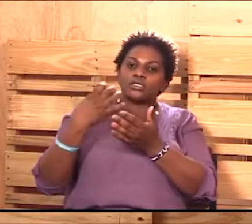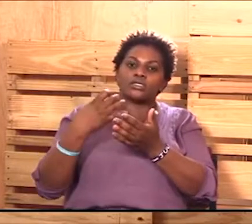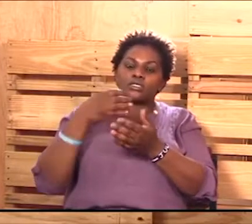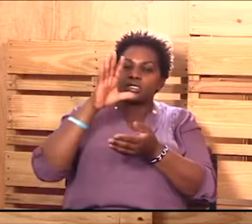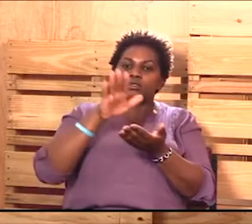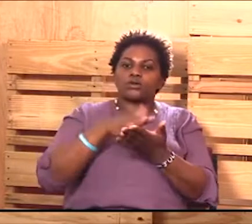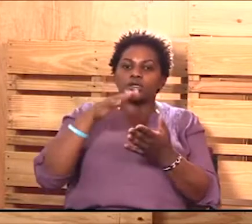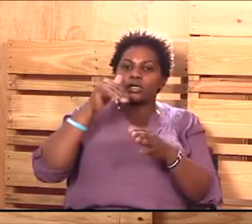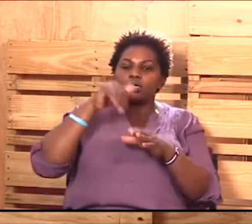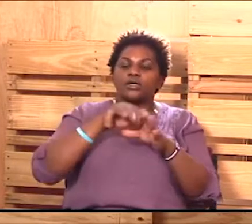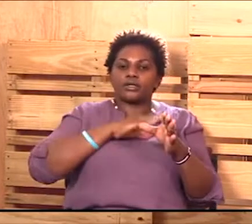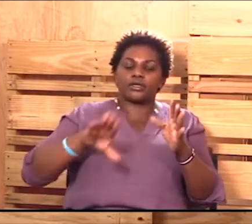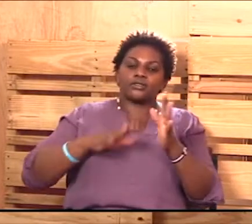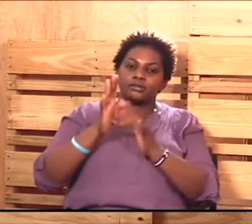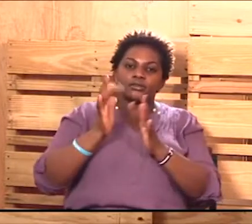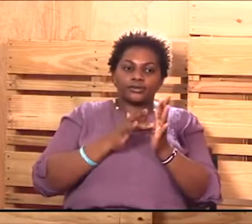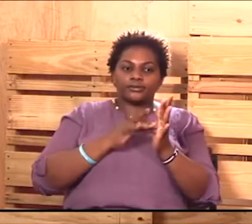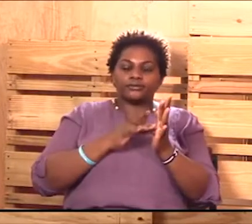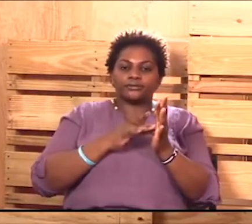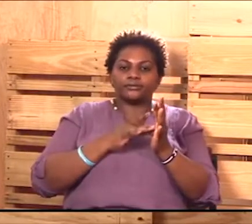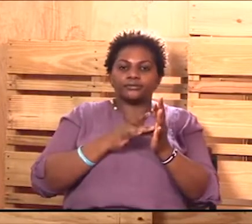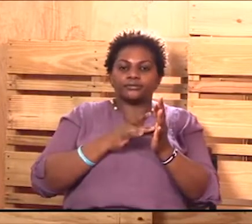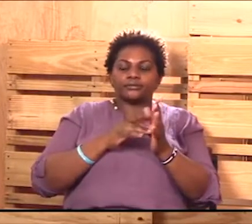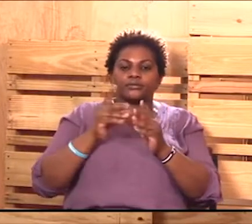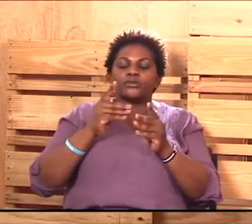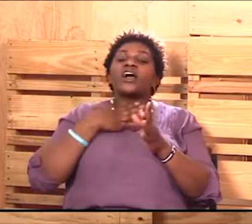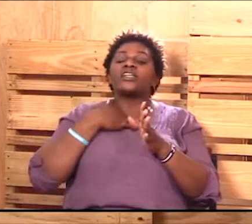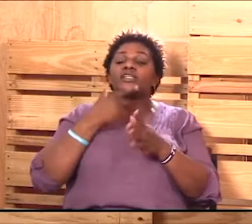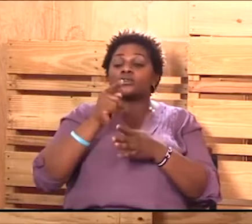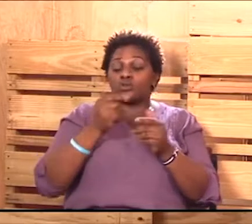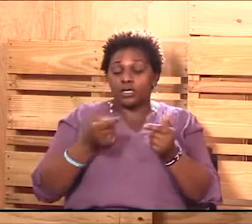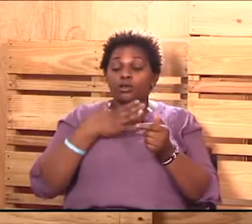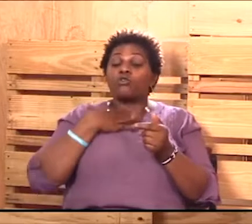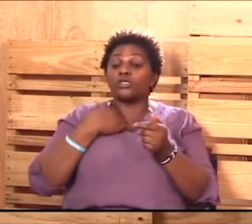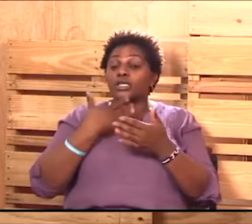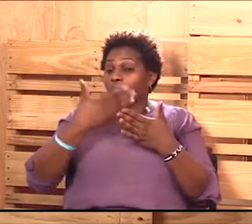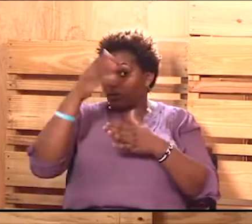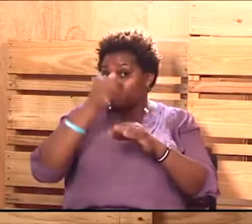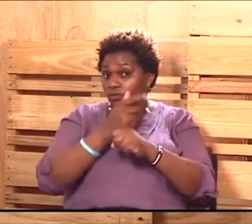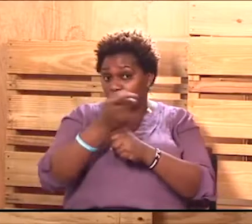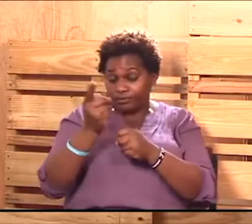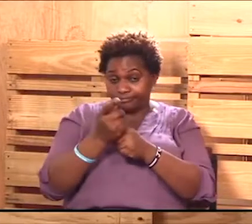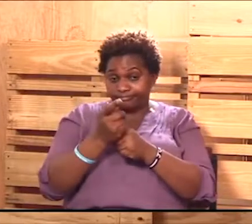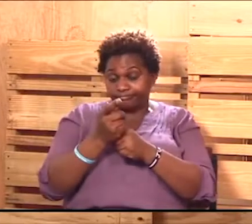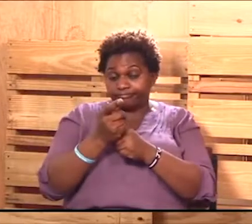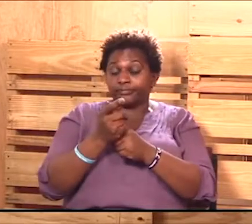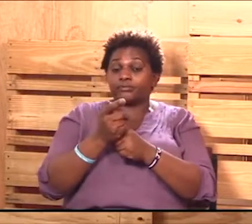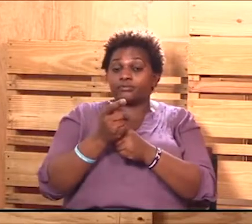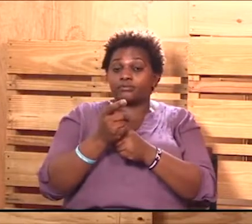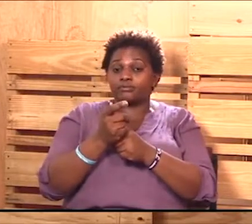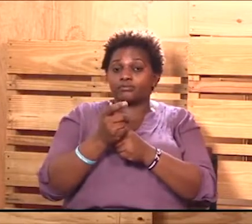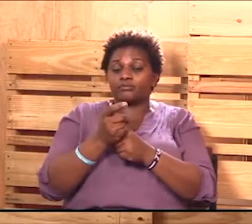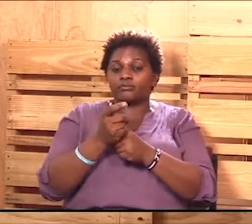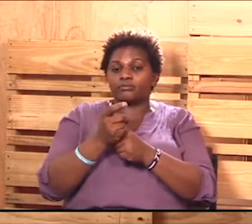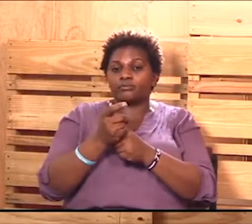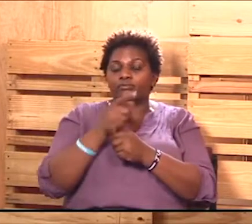glory in Christ Jesus. So do you have a need today, boys and girls? Do you have needs,